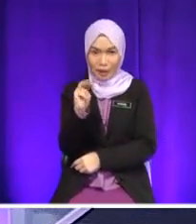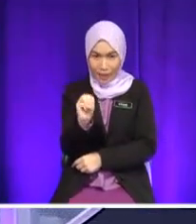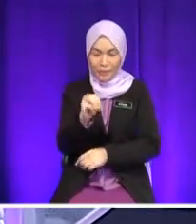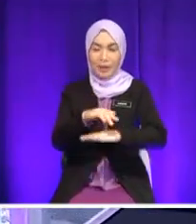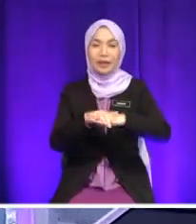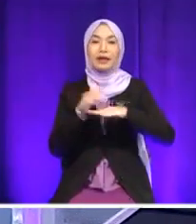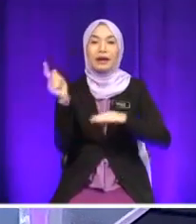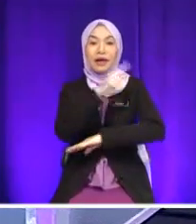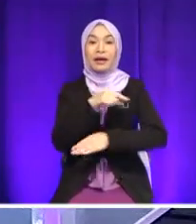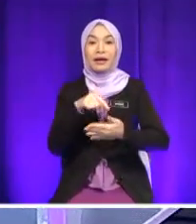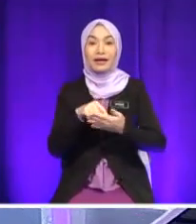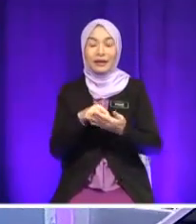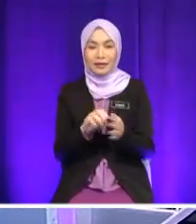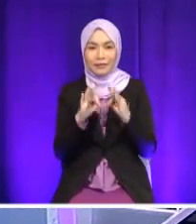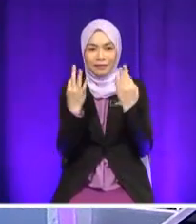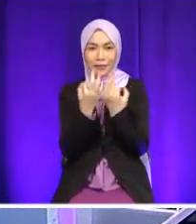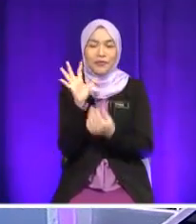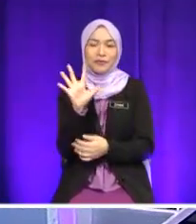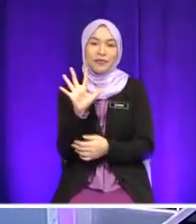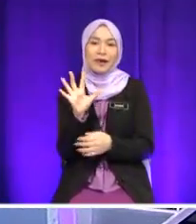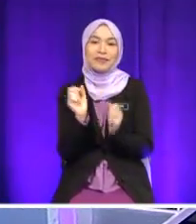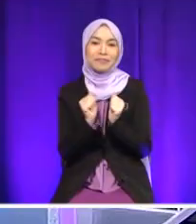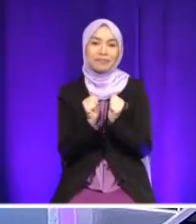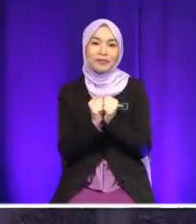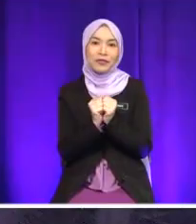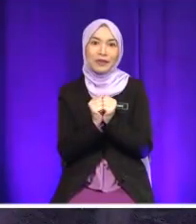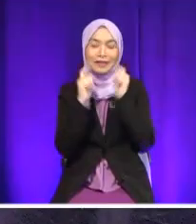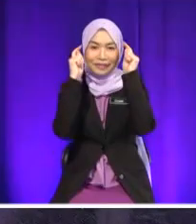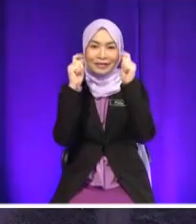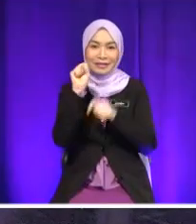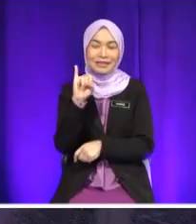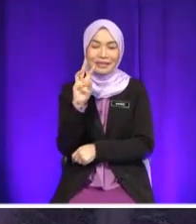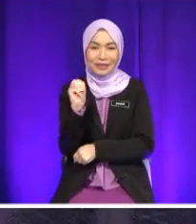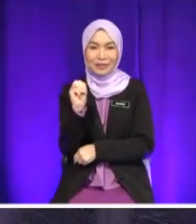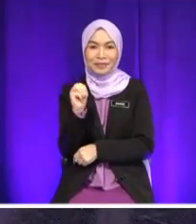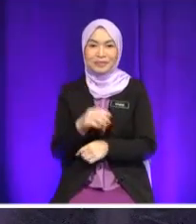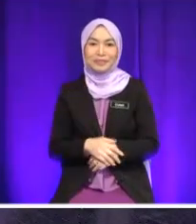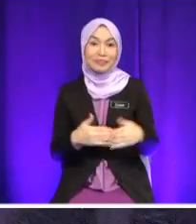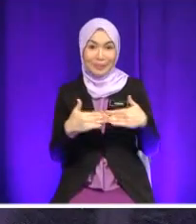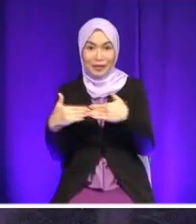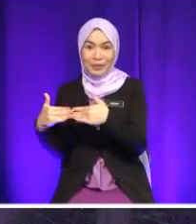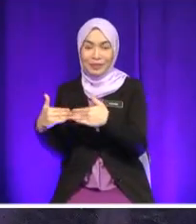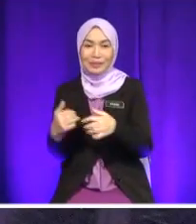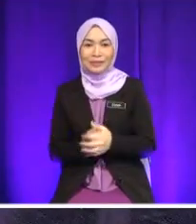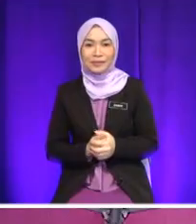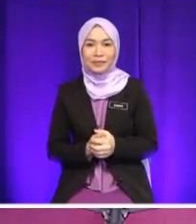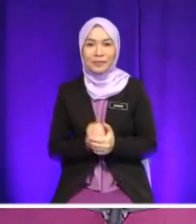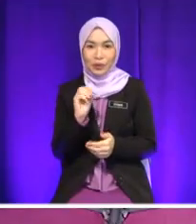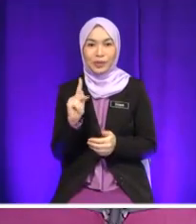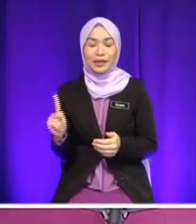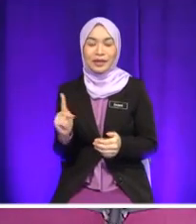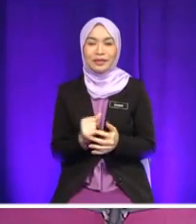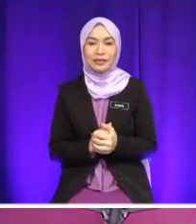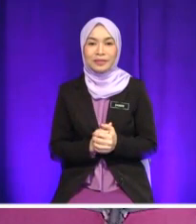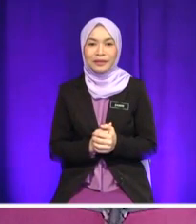Form 5 together with Miss Sim. All right, Miss Sim, shall we continue? Yeah, sure. Okay, so let's continue with the next one, right?